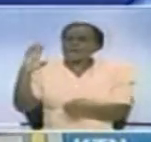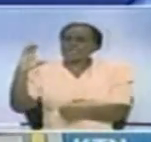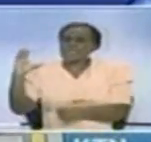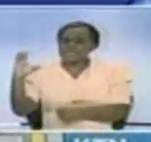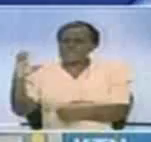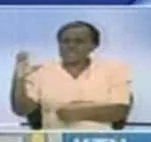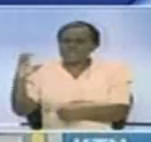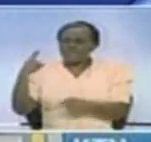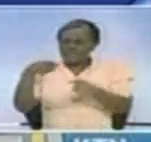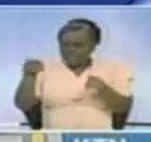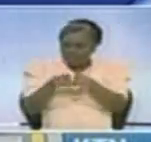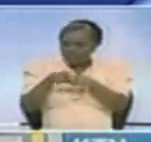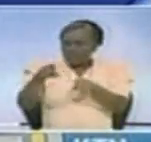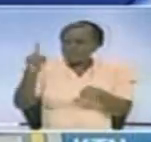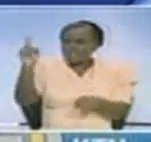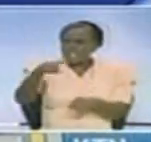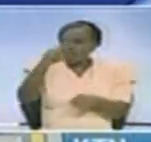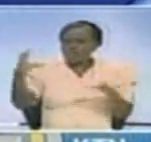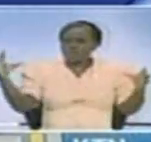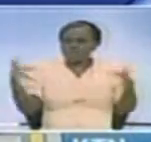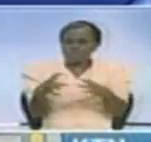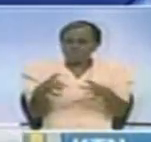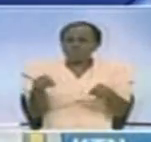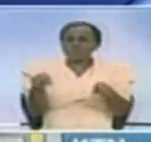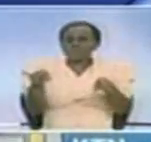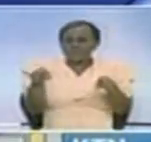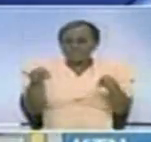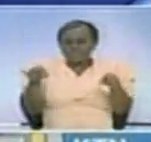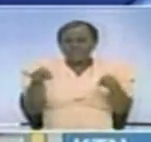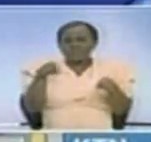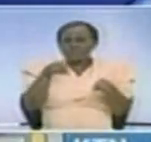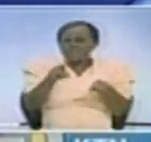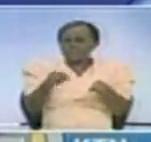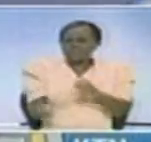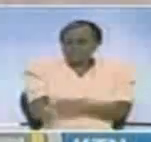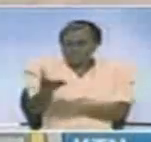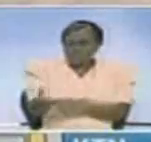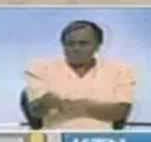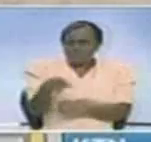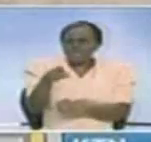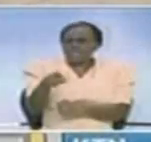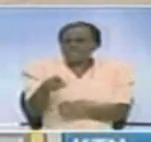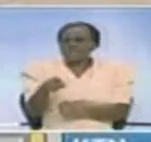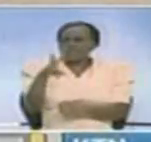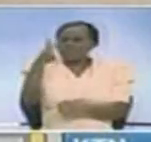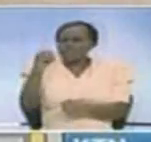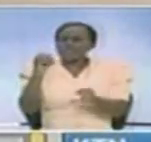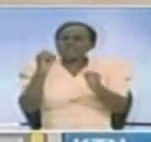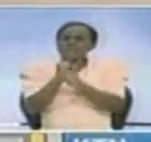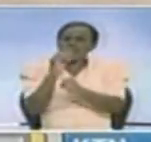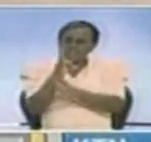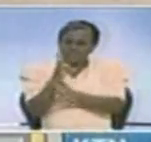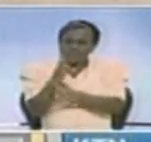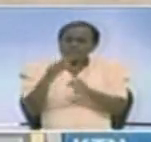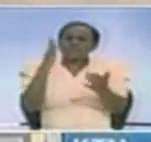And their armed wing seems to be very ineffective, although it did attack the police on March 4th, 2013, on Election